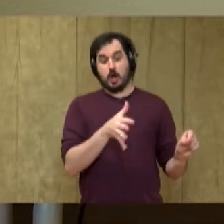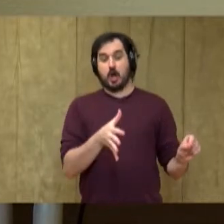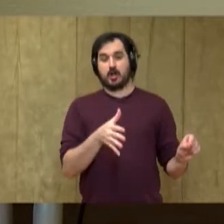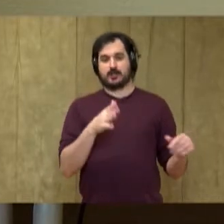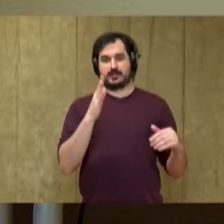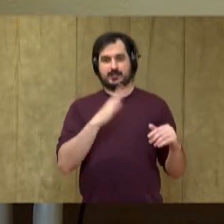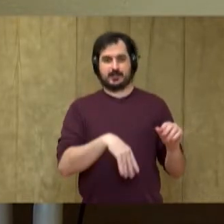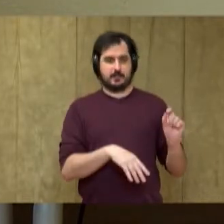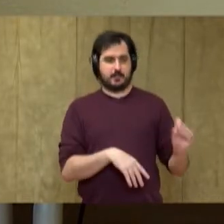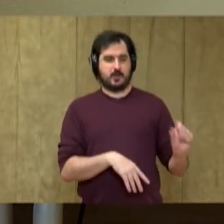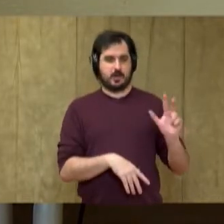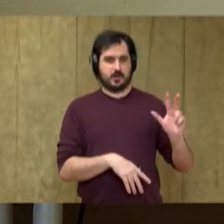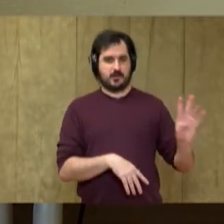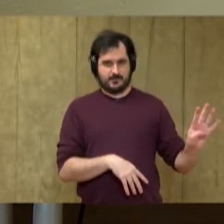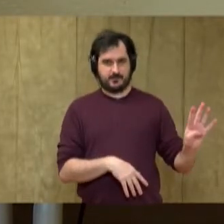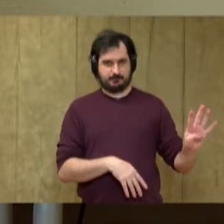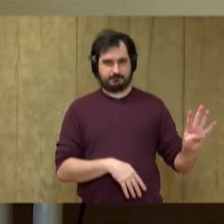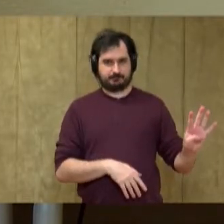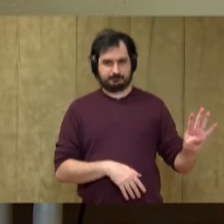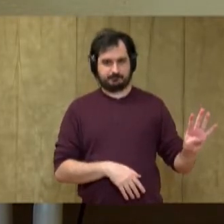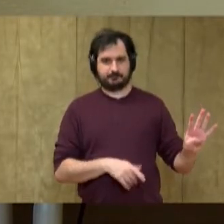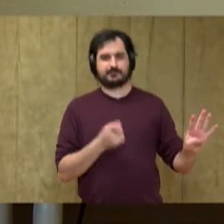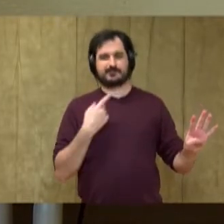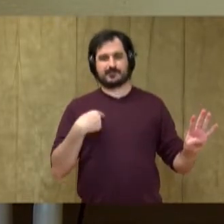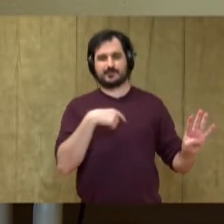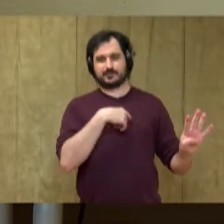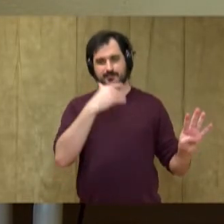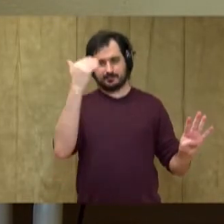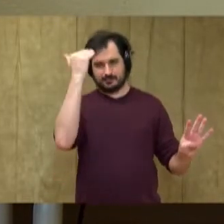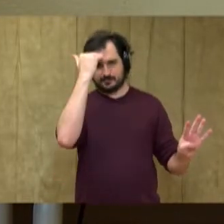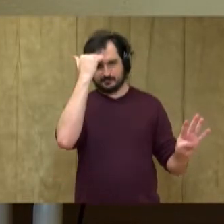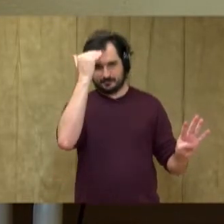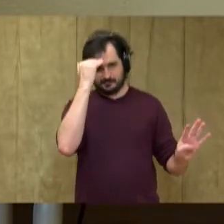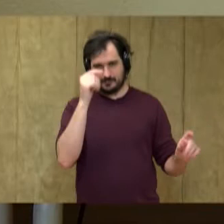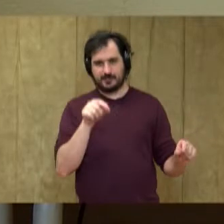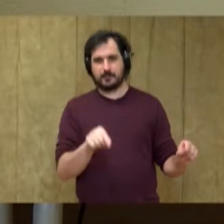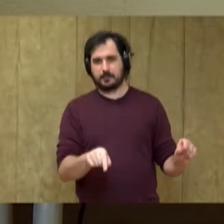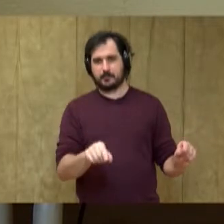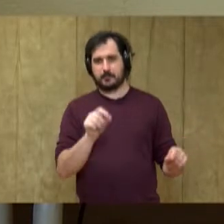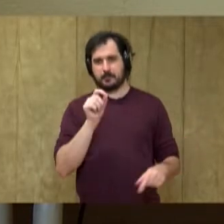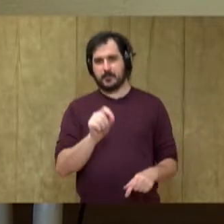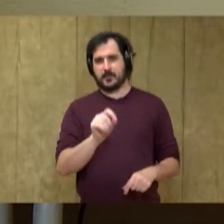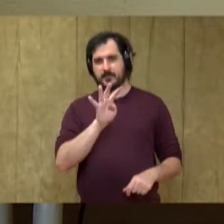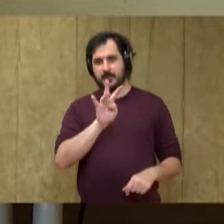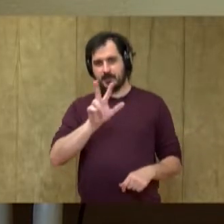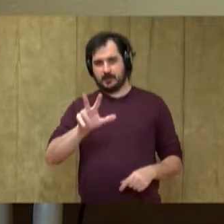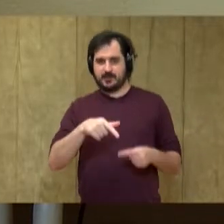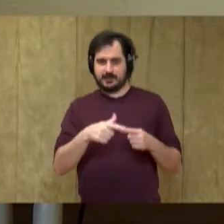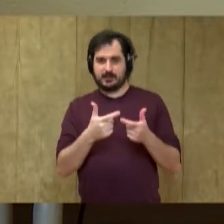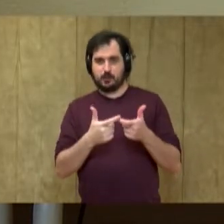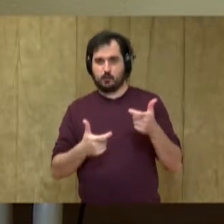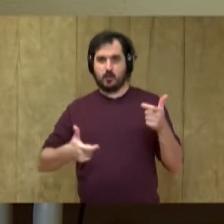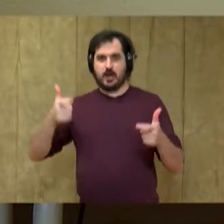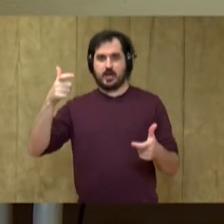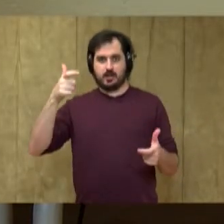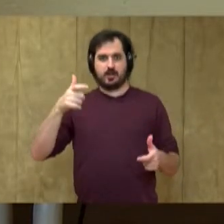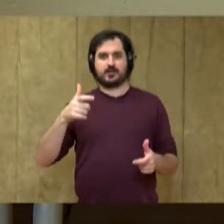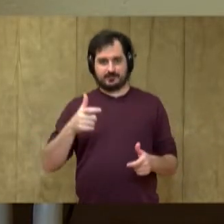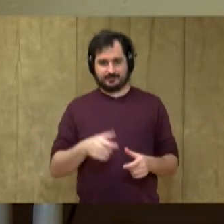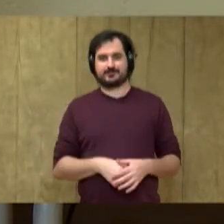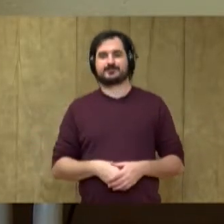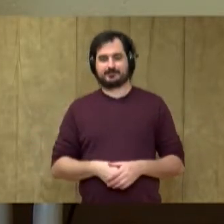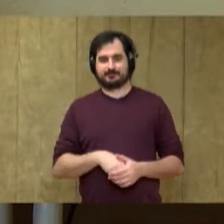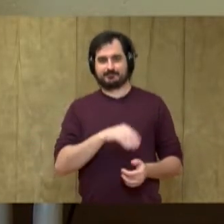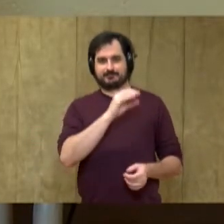34/100ths, and it's further down the number line, we know that it's what? Greater than or less than 34/100ths?